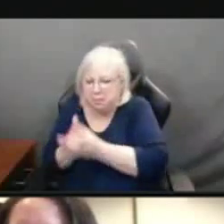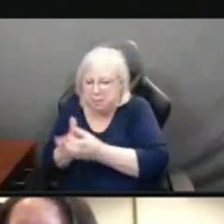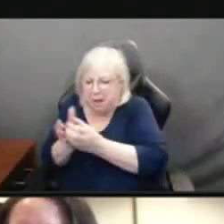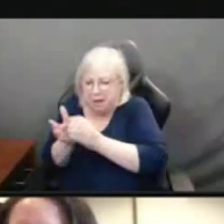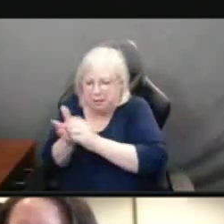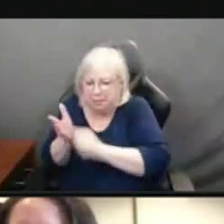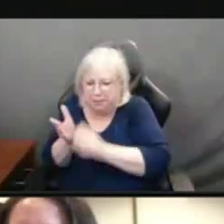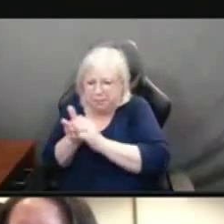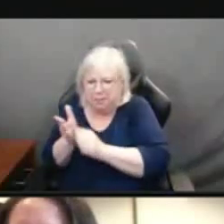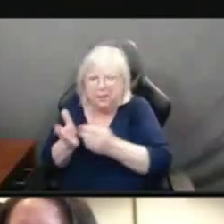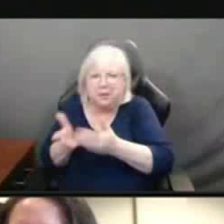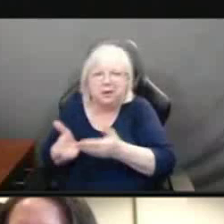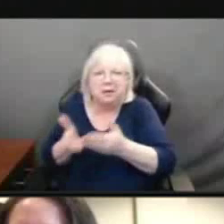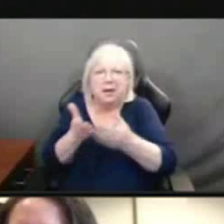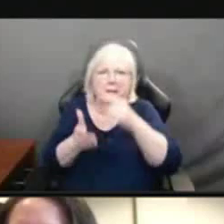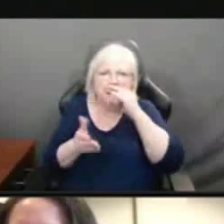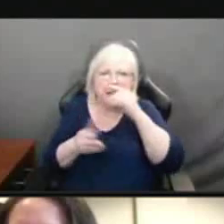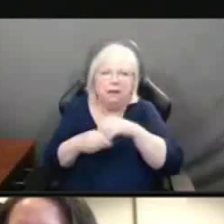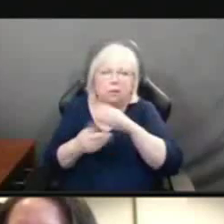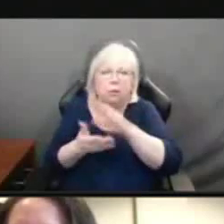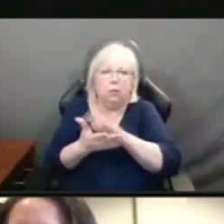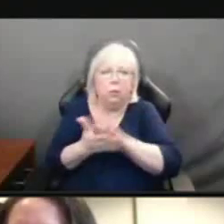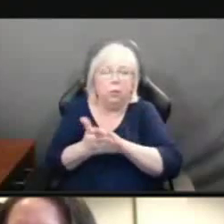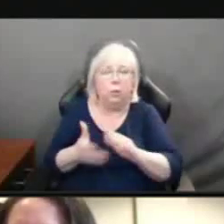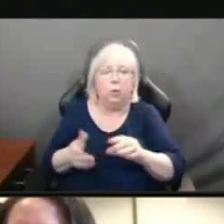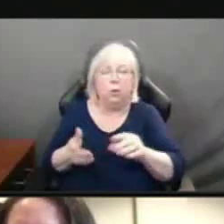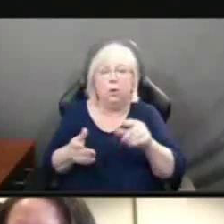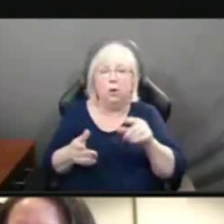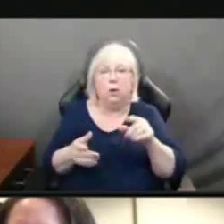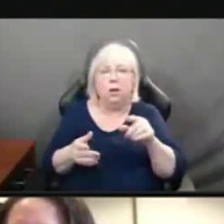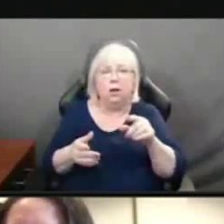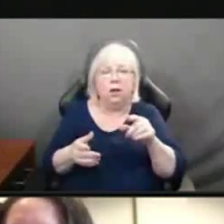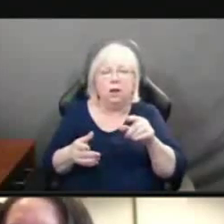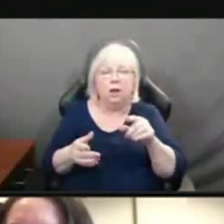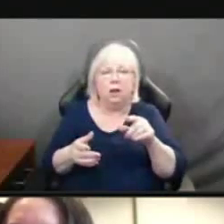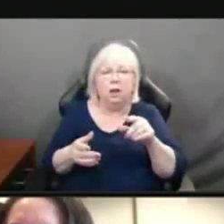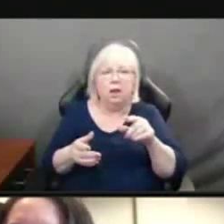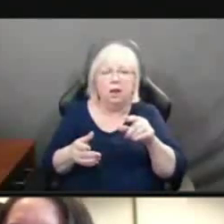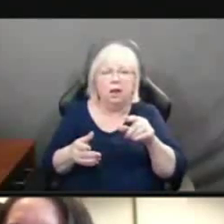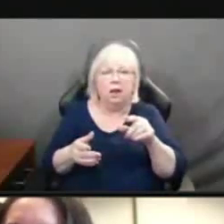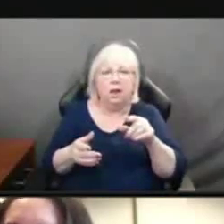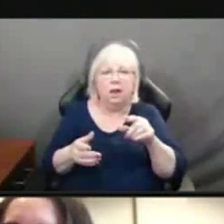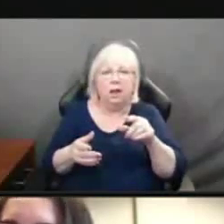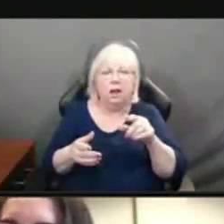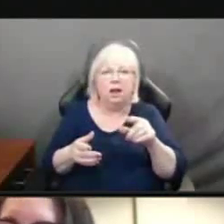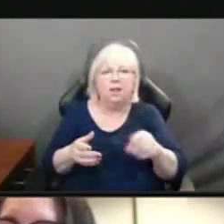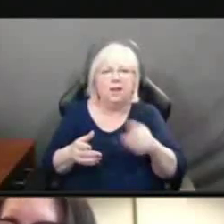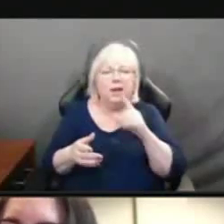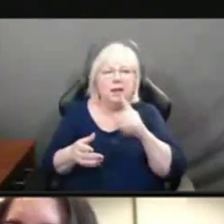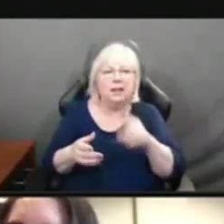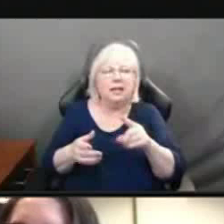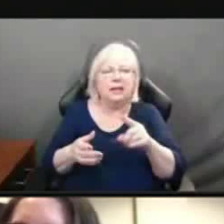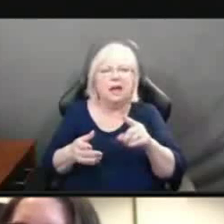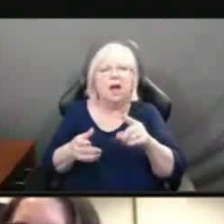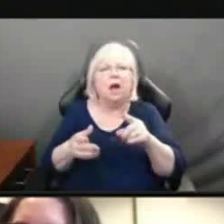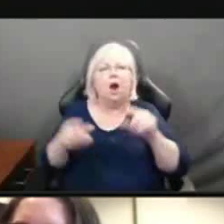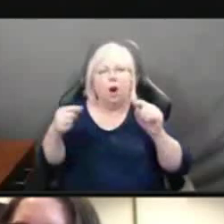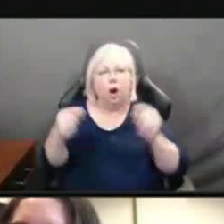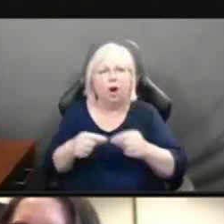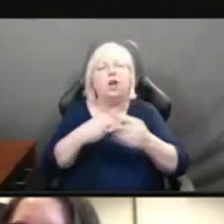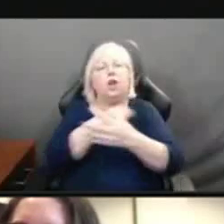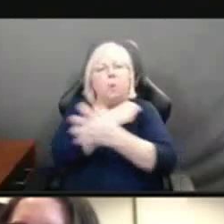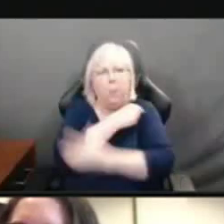their kids to school. This is hurting the poor taxpayers,